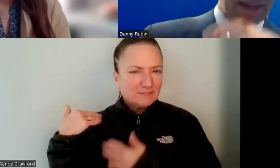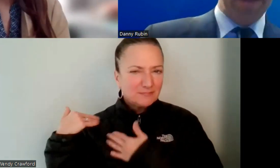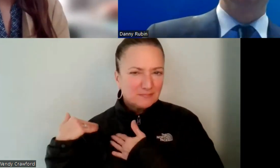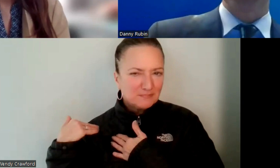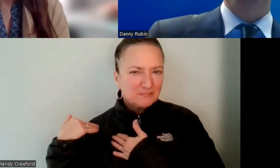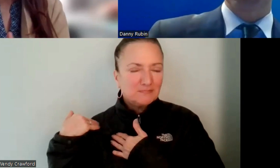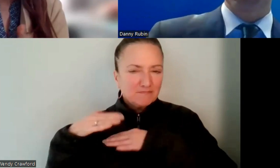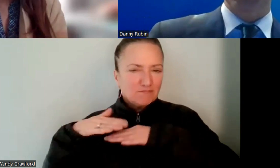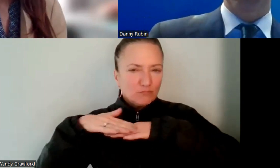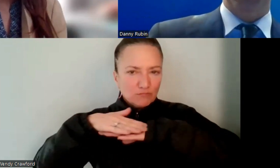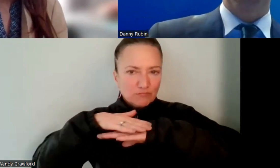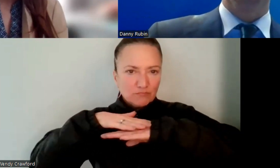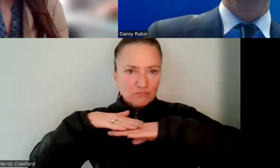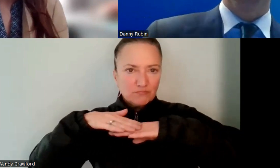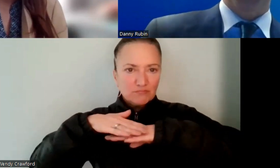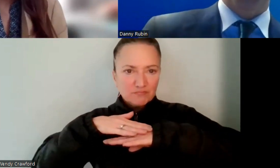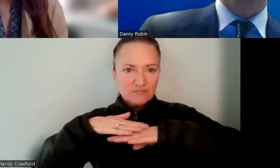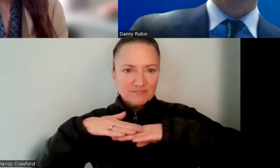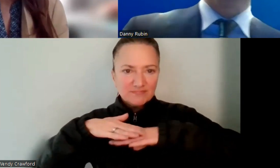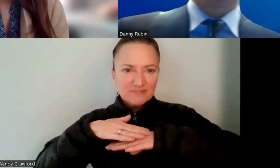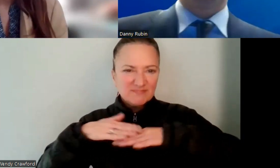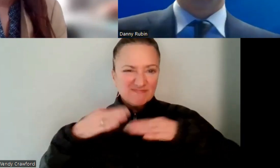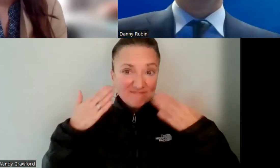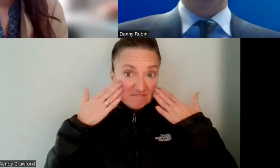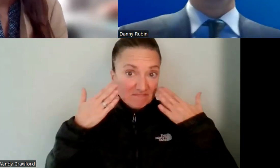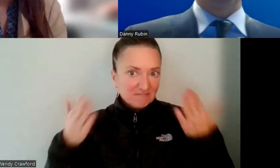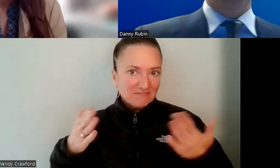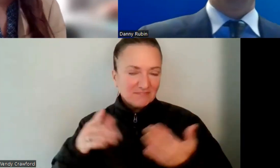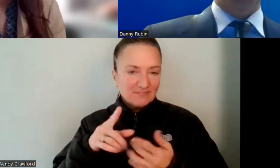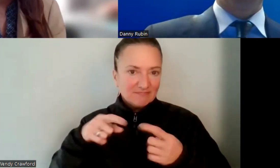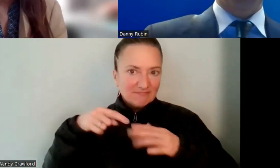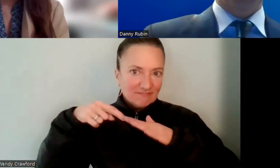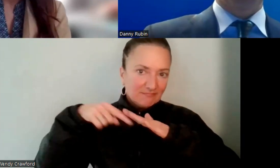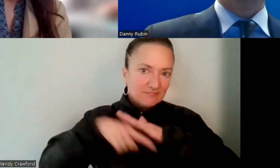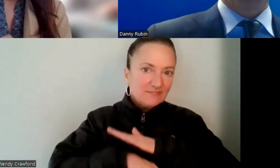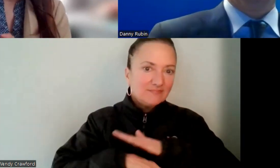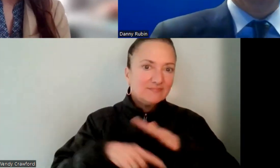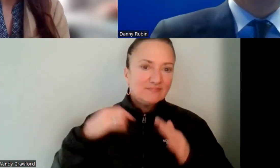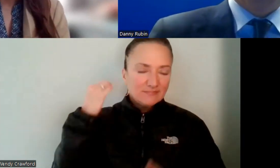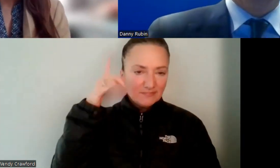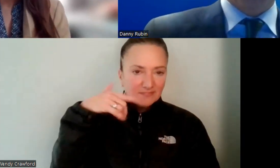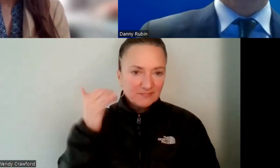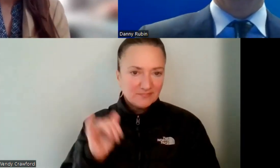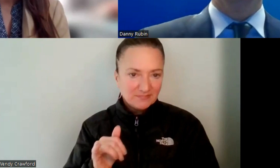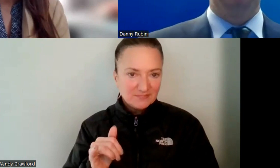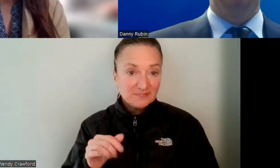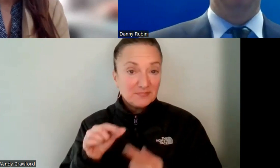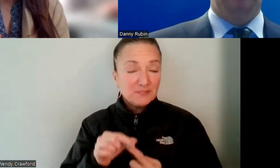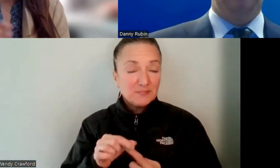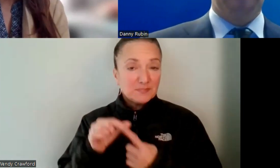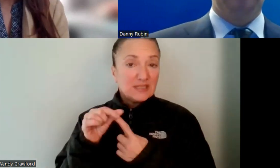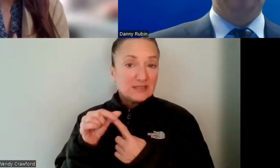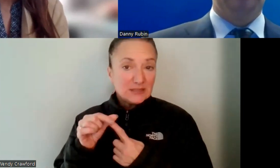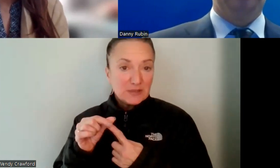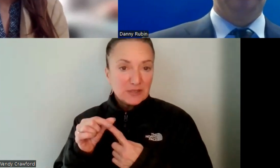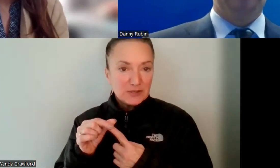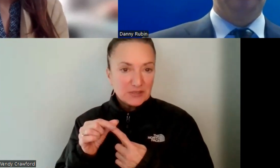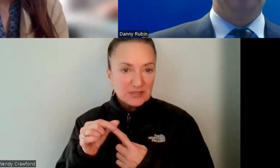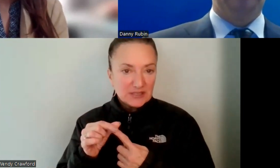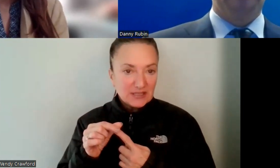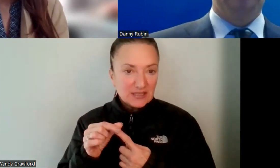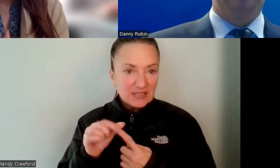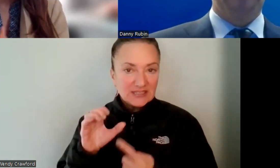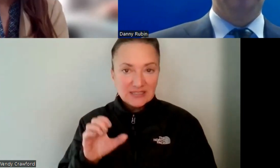but obviously, without any hands-on training, I didn't know what it was going to be like. And especially CVS